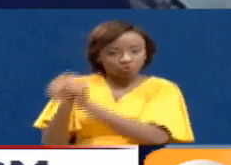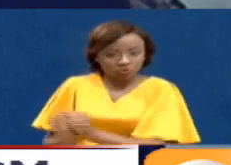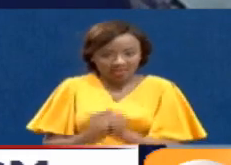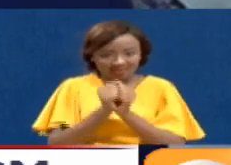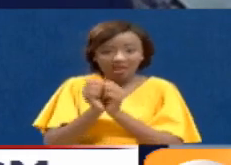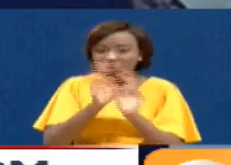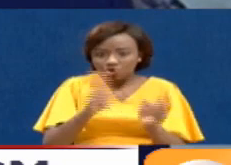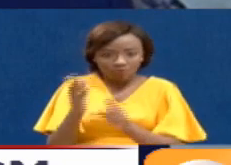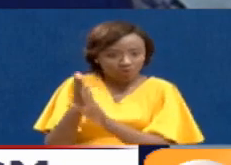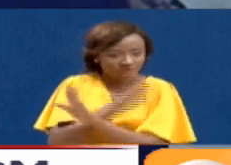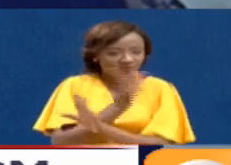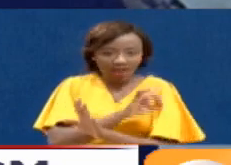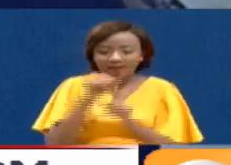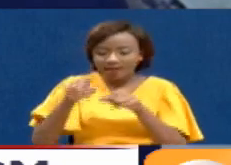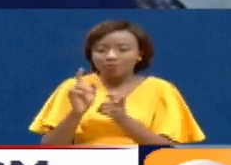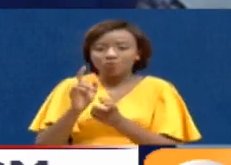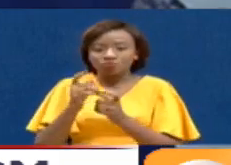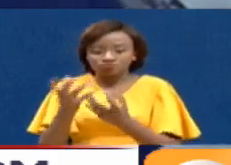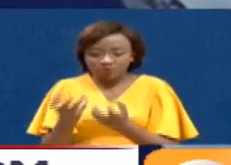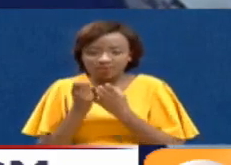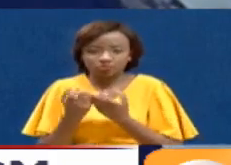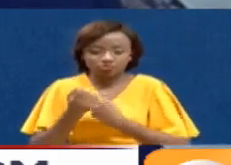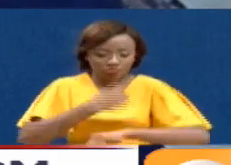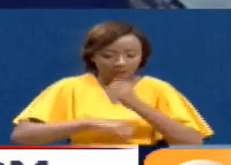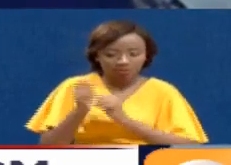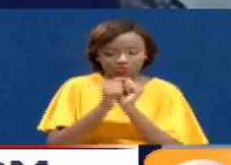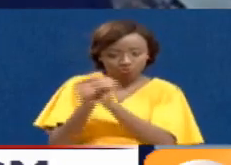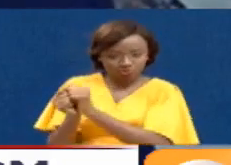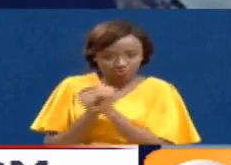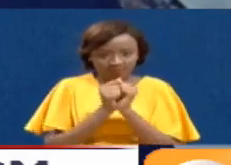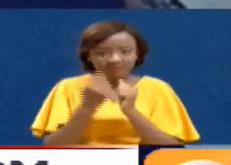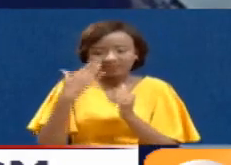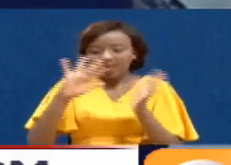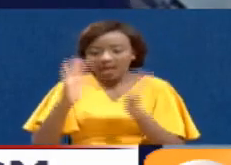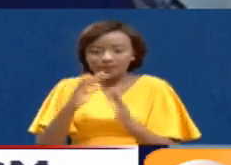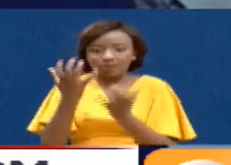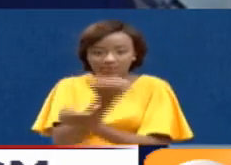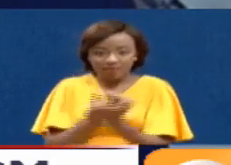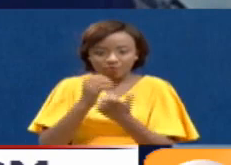normal routine. We have to survive biologically to see how we rebuild our